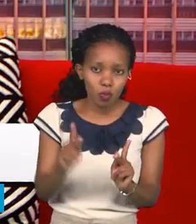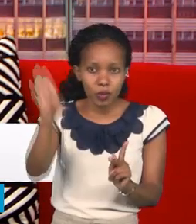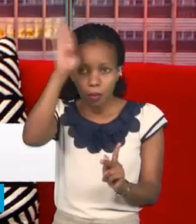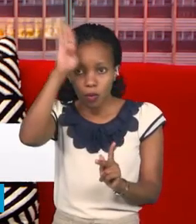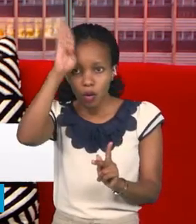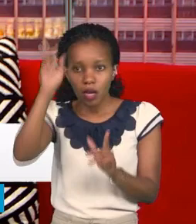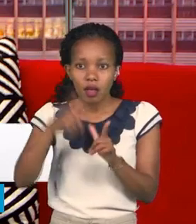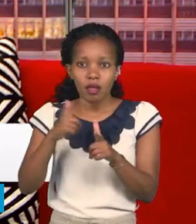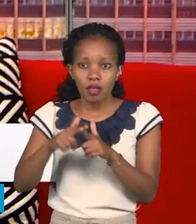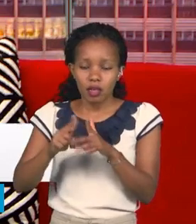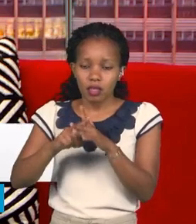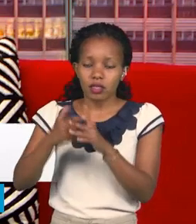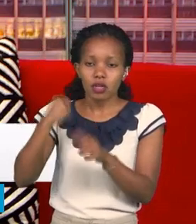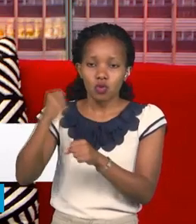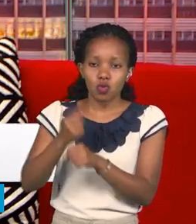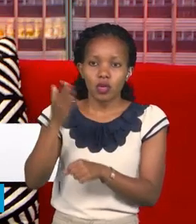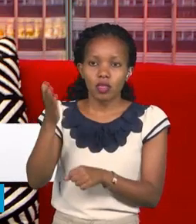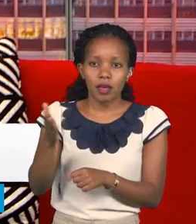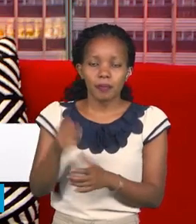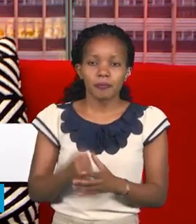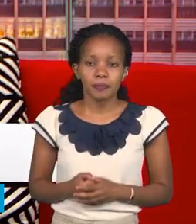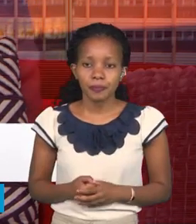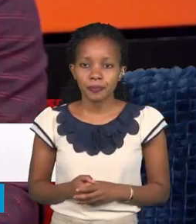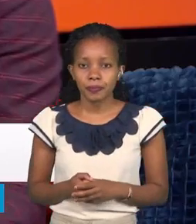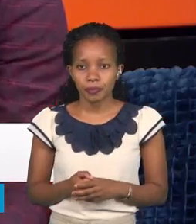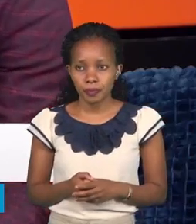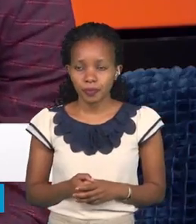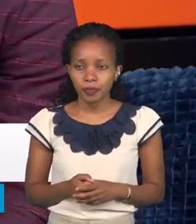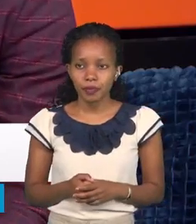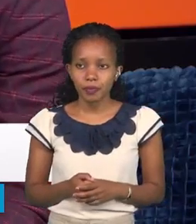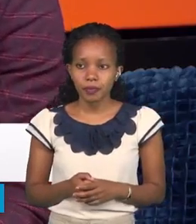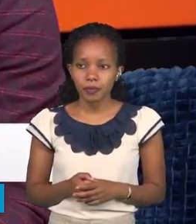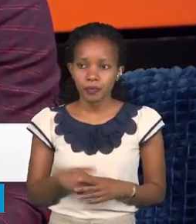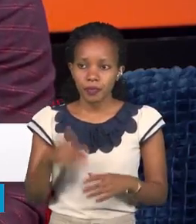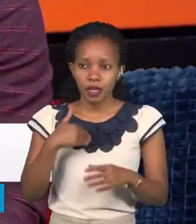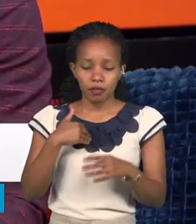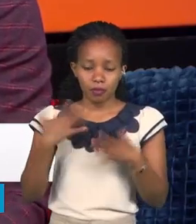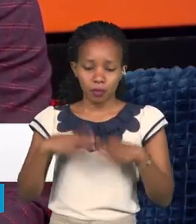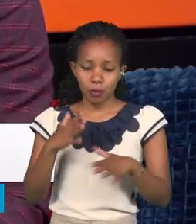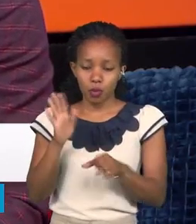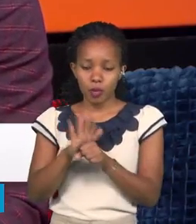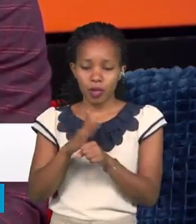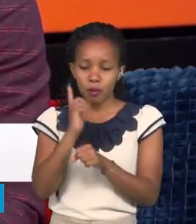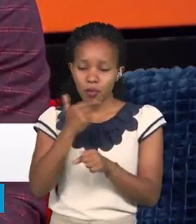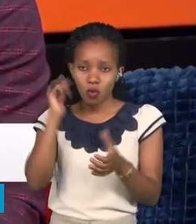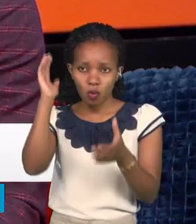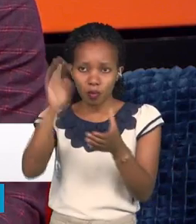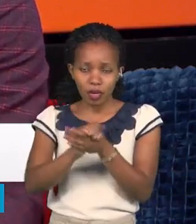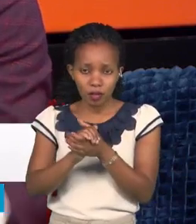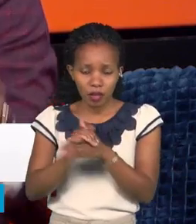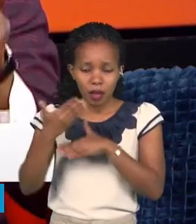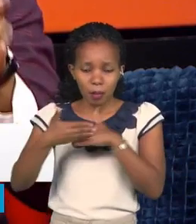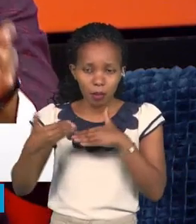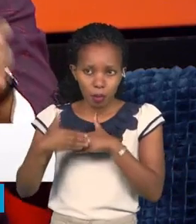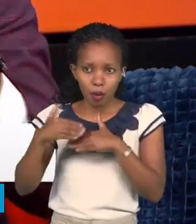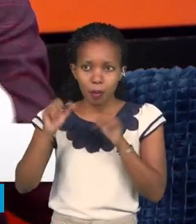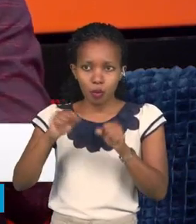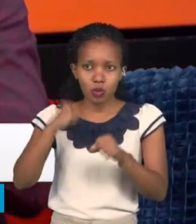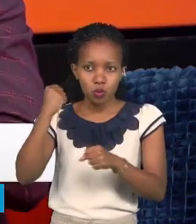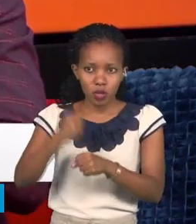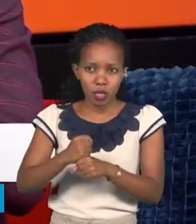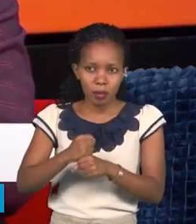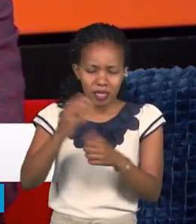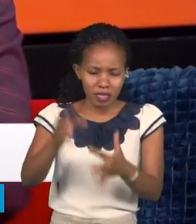back and start doing uh-huh. that. Uh-huh. Uh-huh. Yeah. Okay. Yeah. Now, there's so many people who believe surgeries can be done by